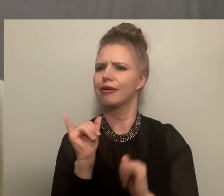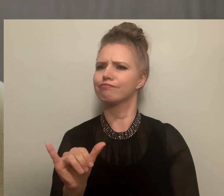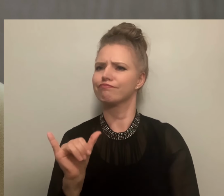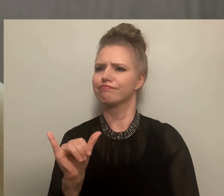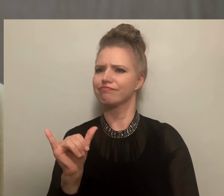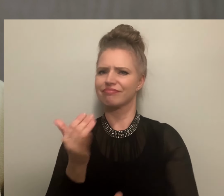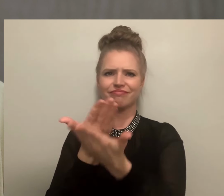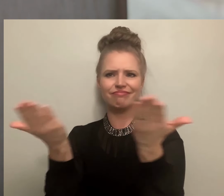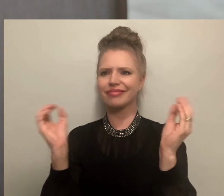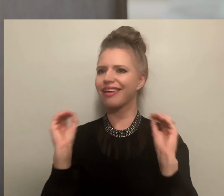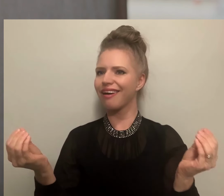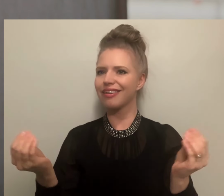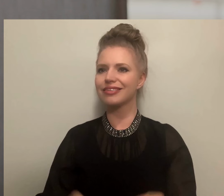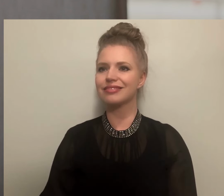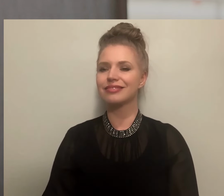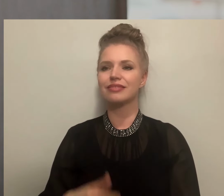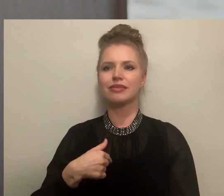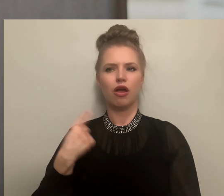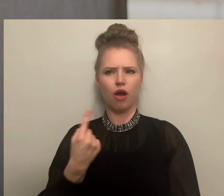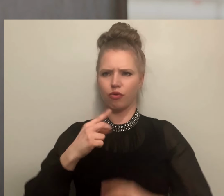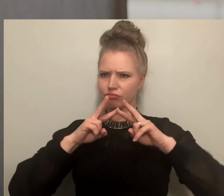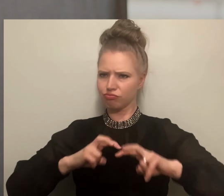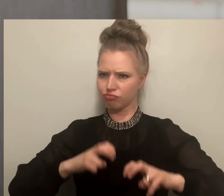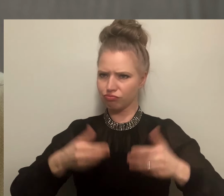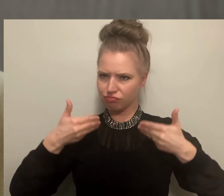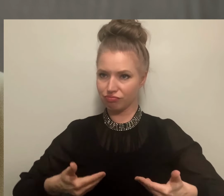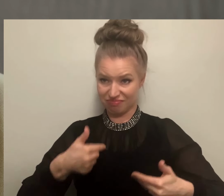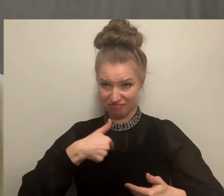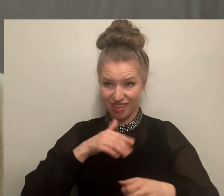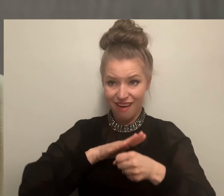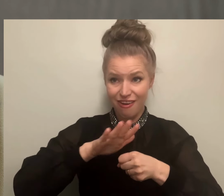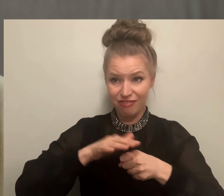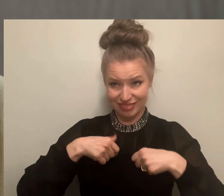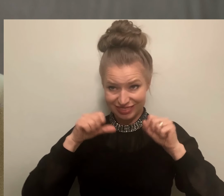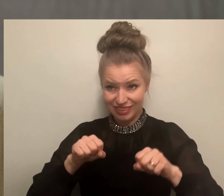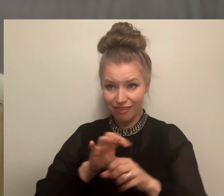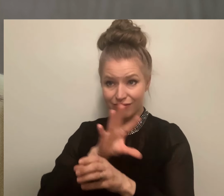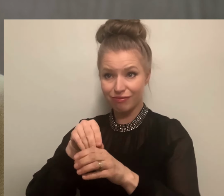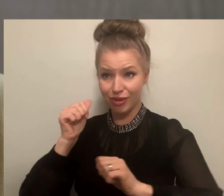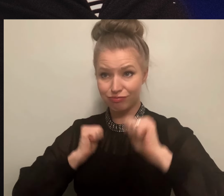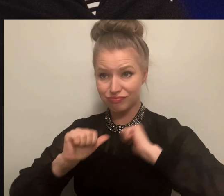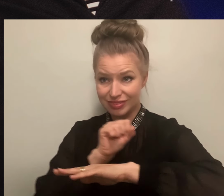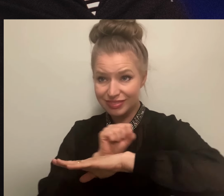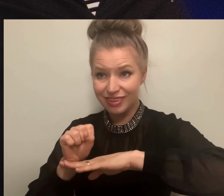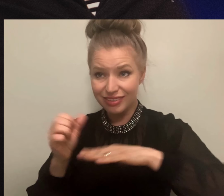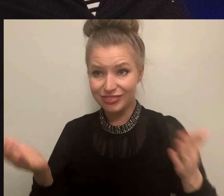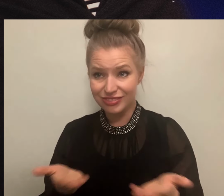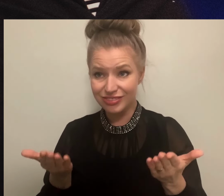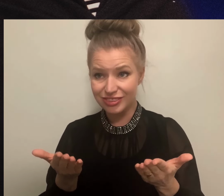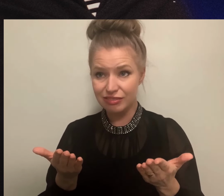and didn't see me reflected. I think I've always battled with, like, am I enough to be on the stages here? And I